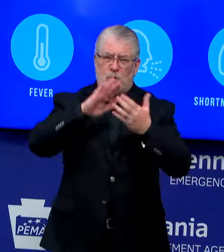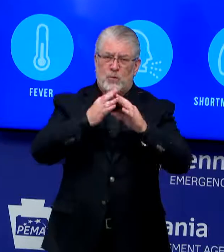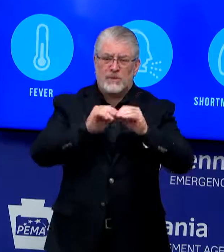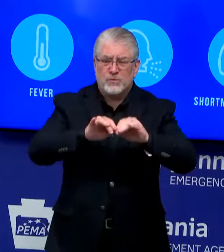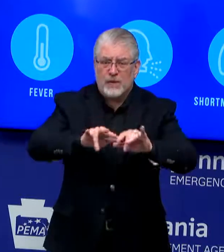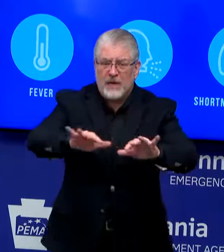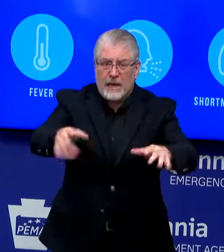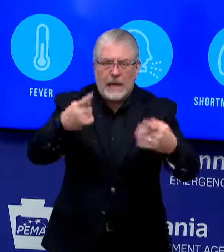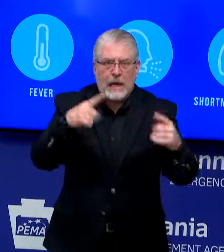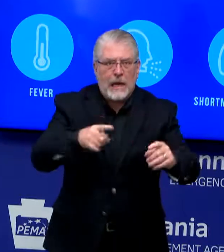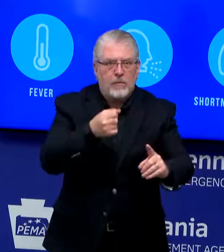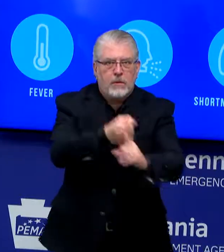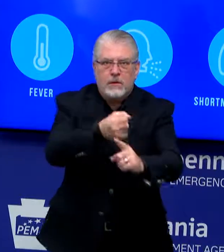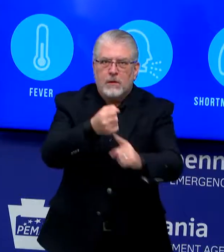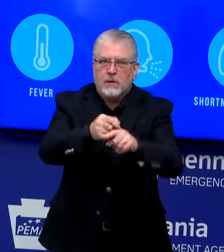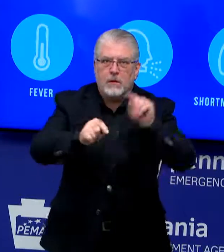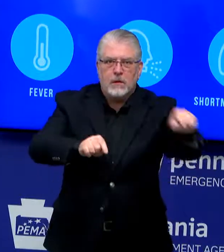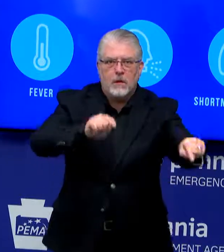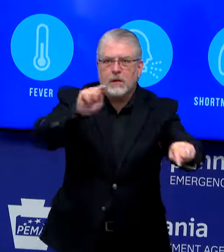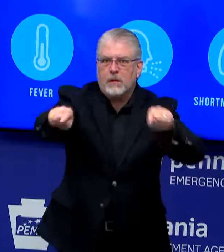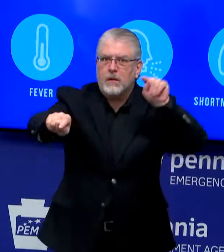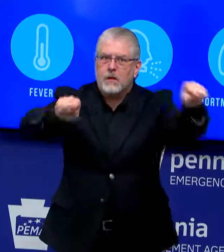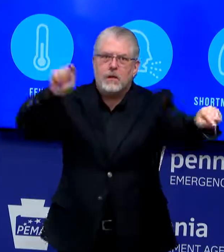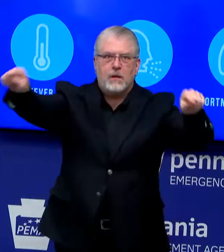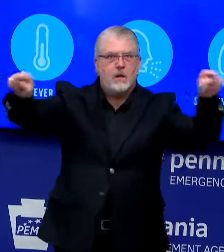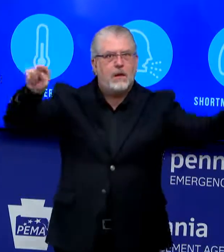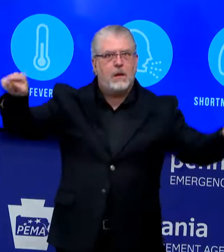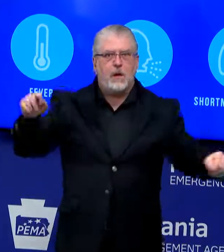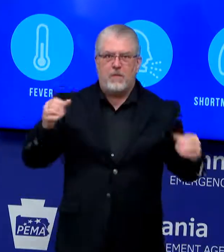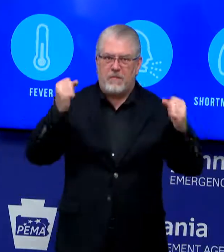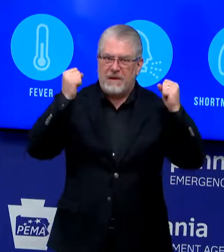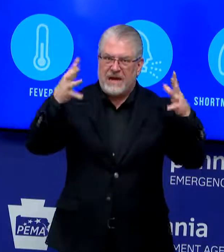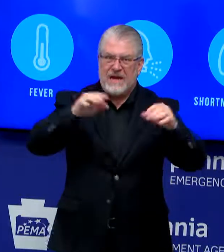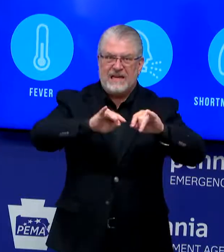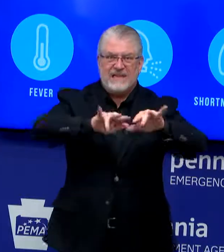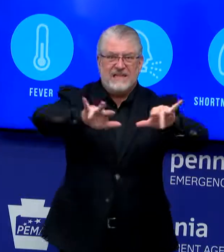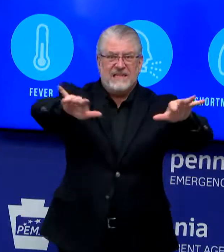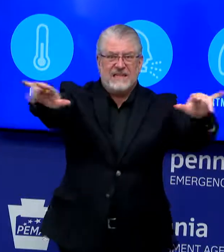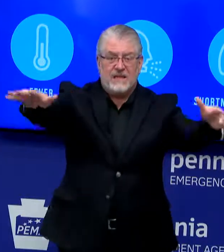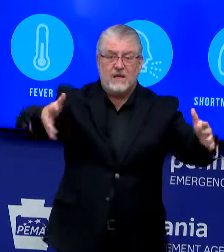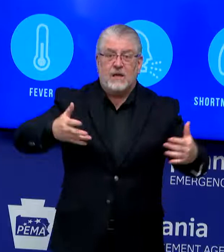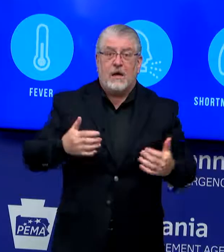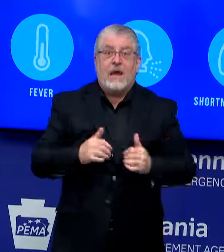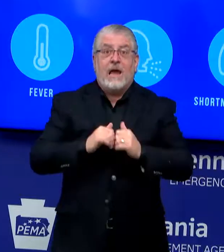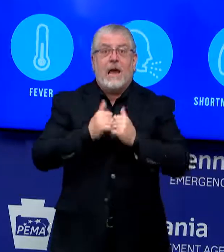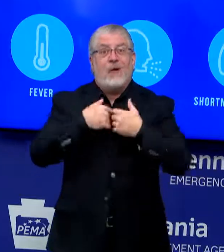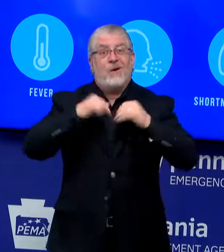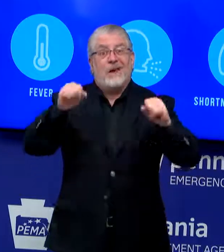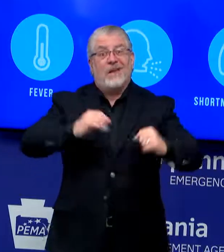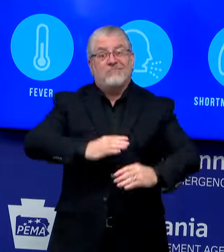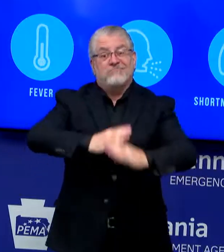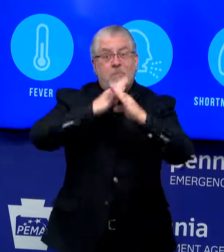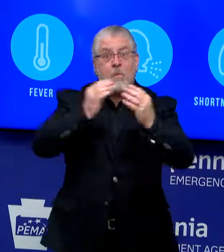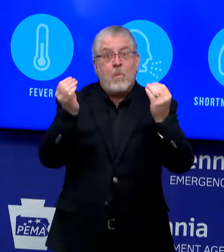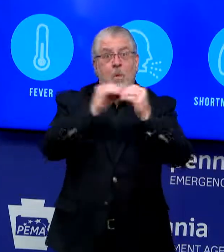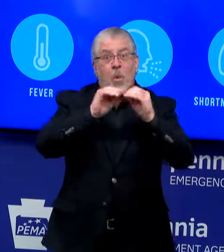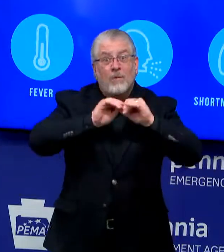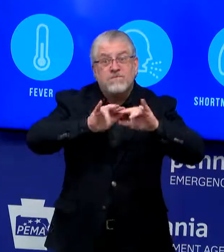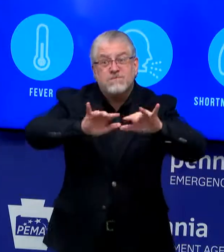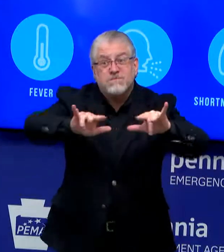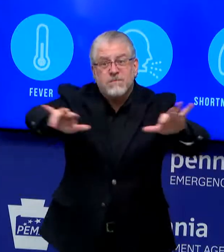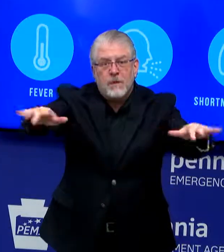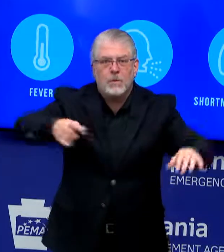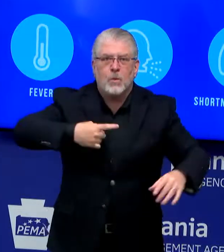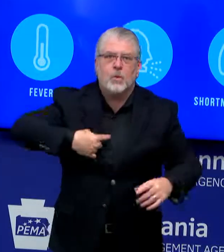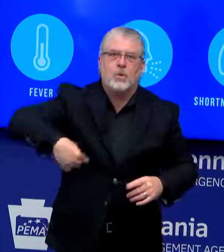can cut the growth of this virus is to act as if we all have it. 2 days ago, I amplified our social